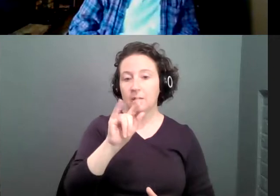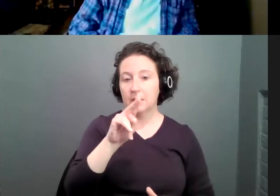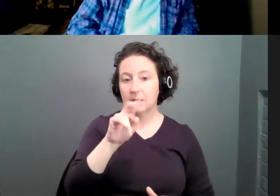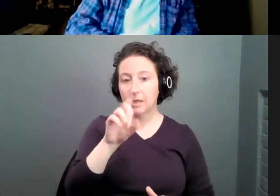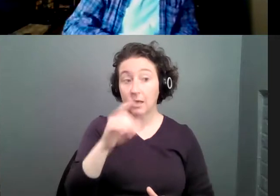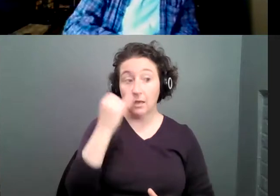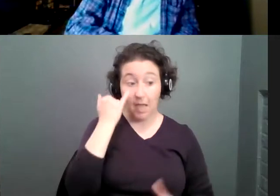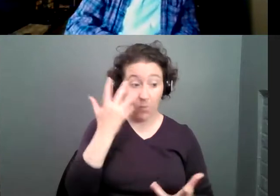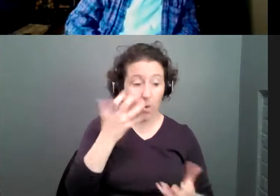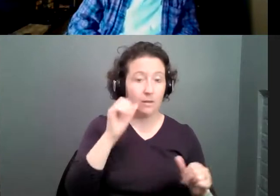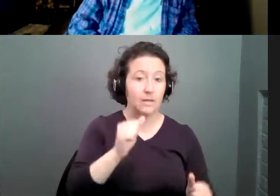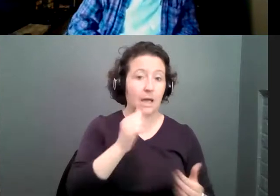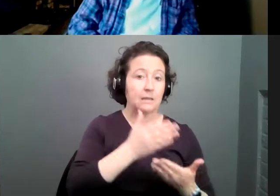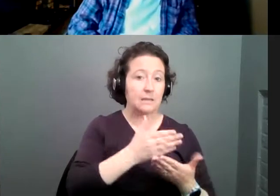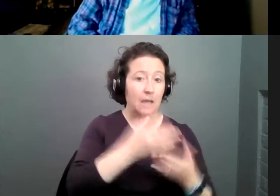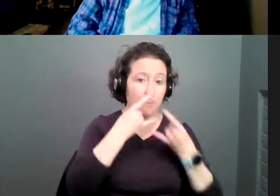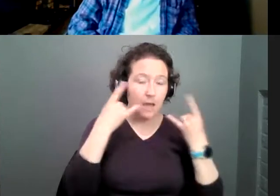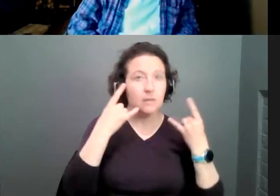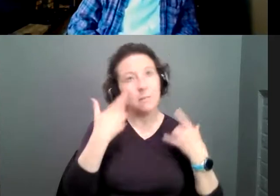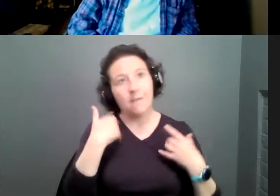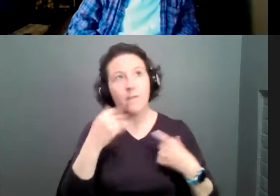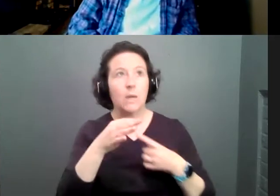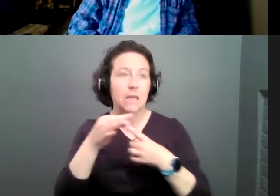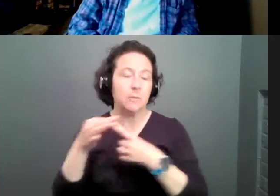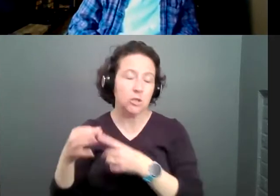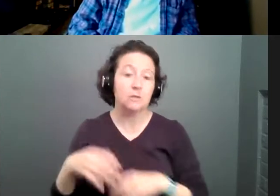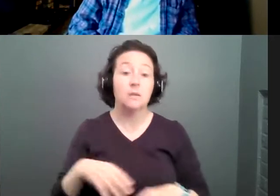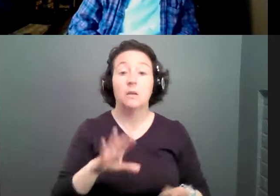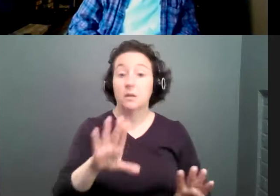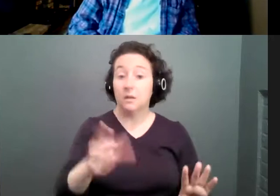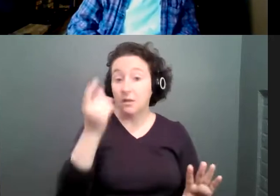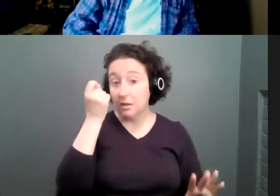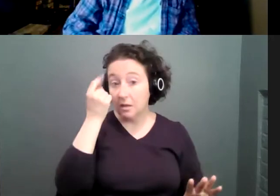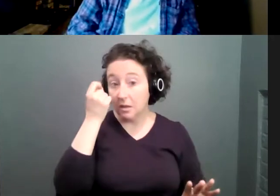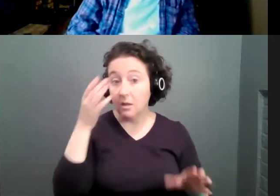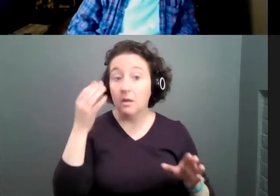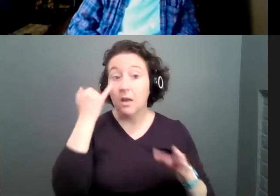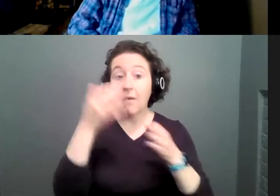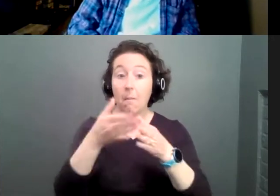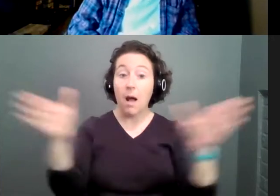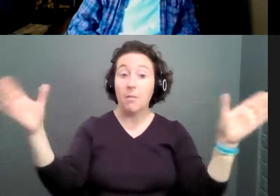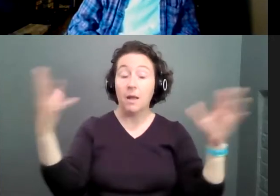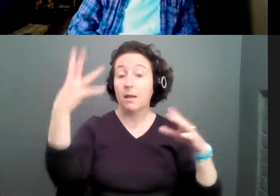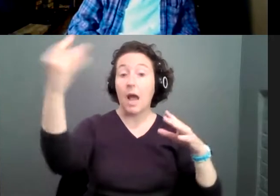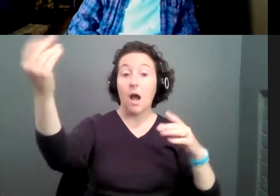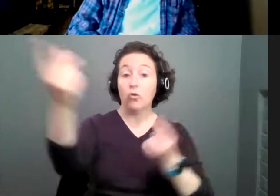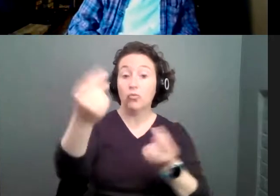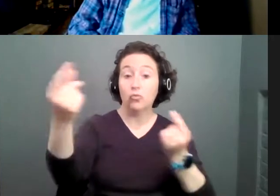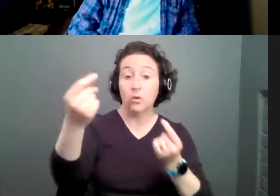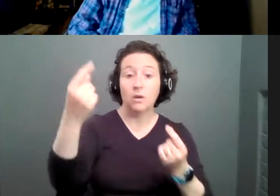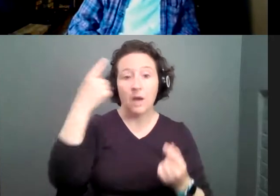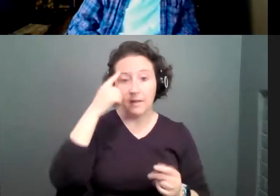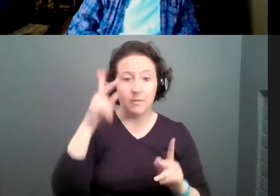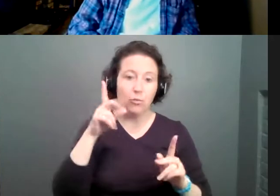wearing masks, with very few exceptions. That said, in public venues, I think people